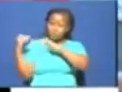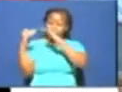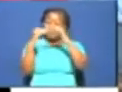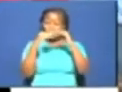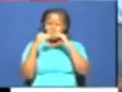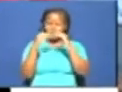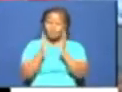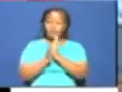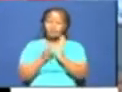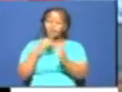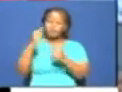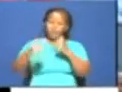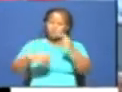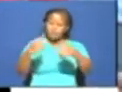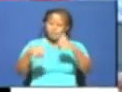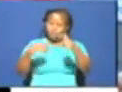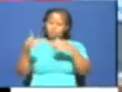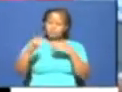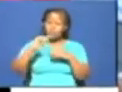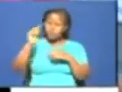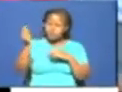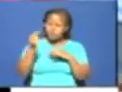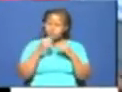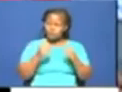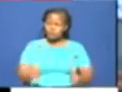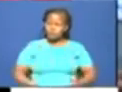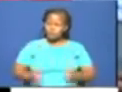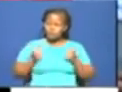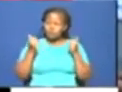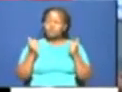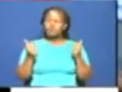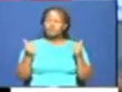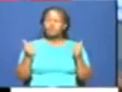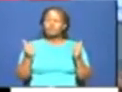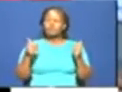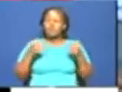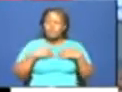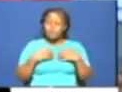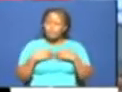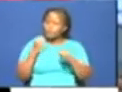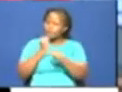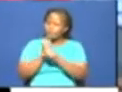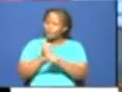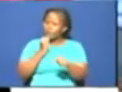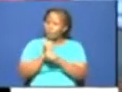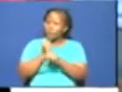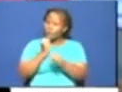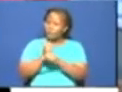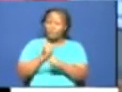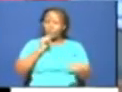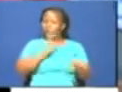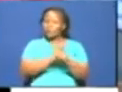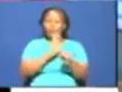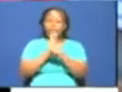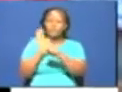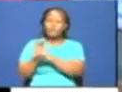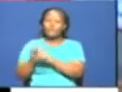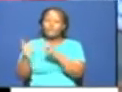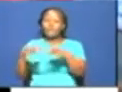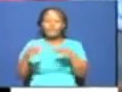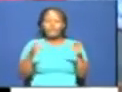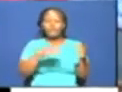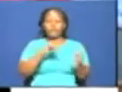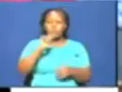progressive Kenya in our lifetime, having worked for many patriotic Kenyans to achieve this